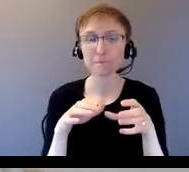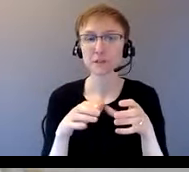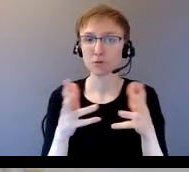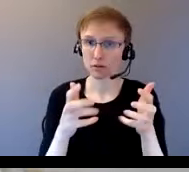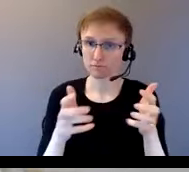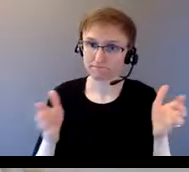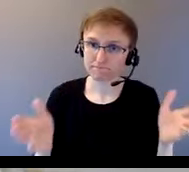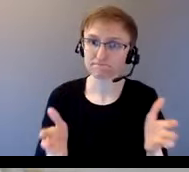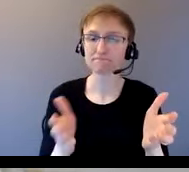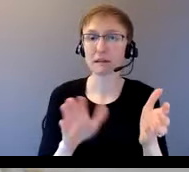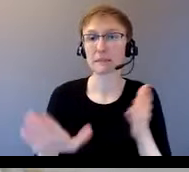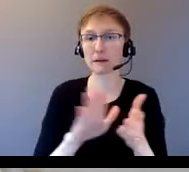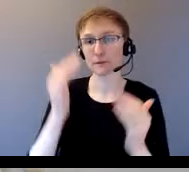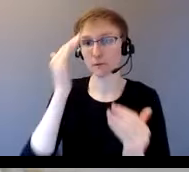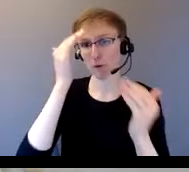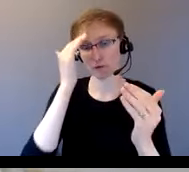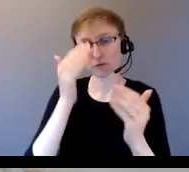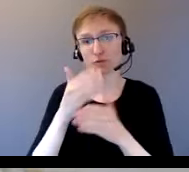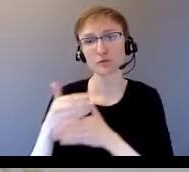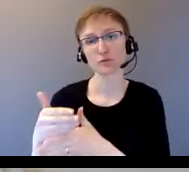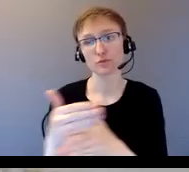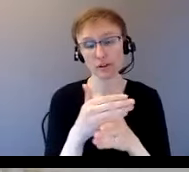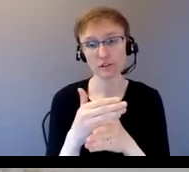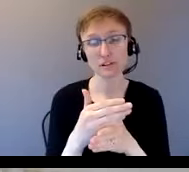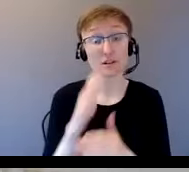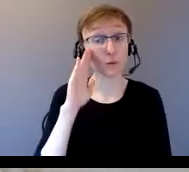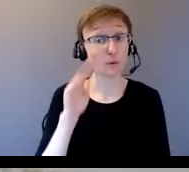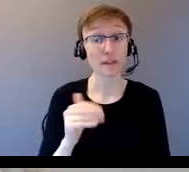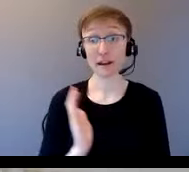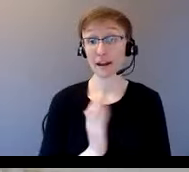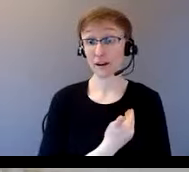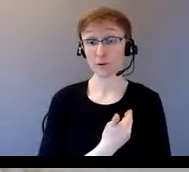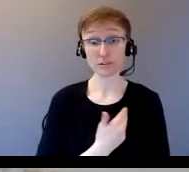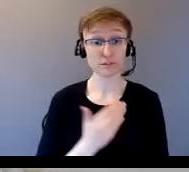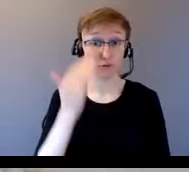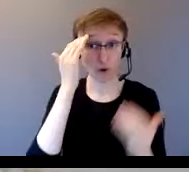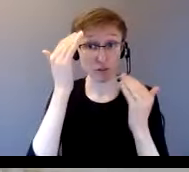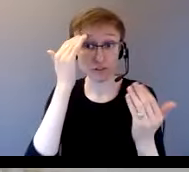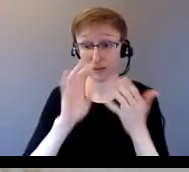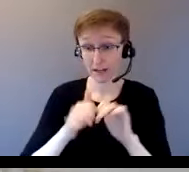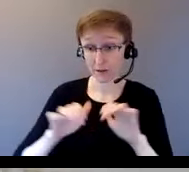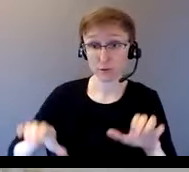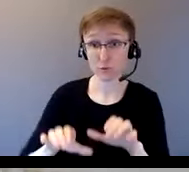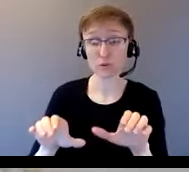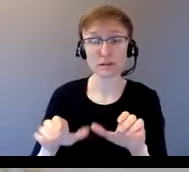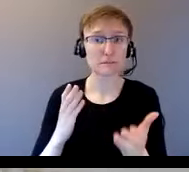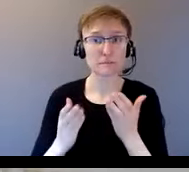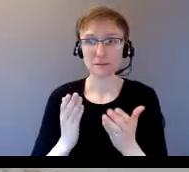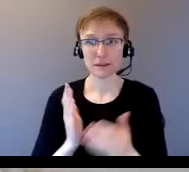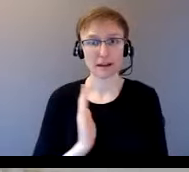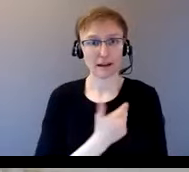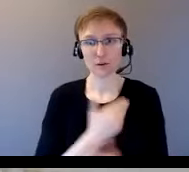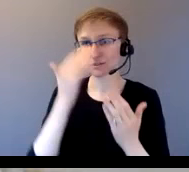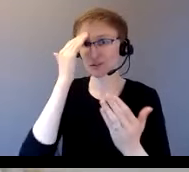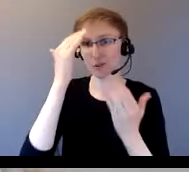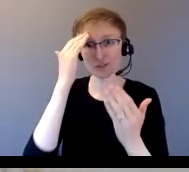systems, we recognize that our knowledge and way of doing things may not be the priority as we work towards a safe, abuse-free Ontario for